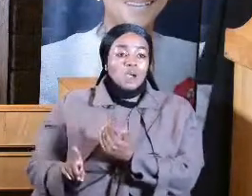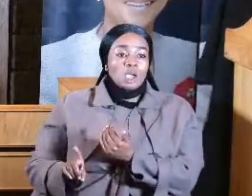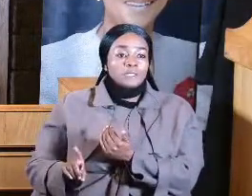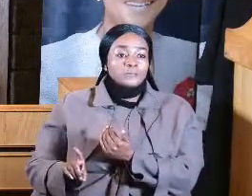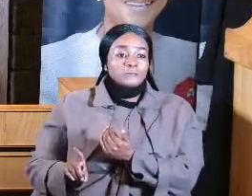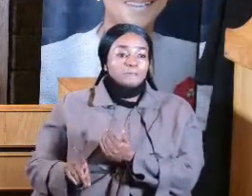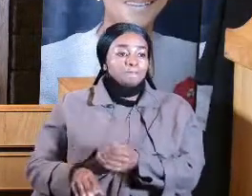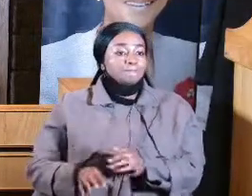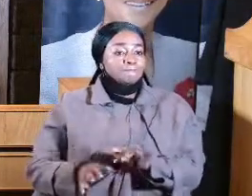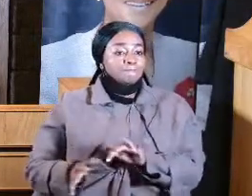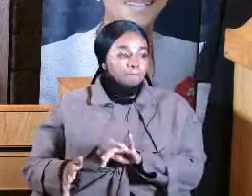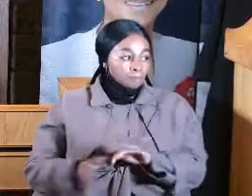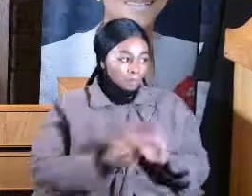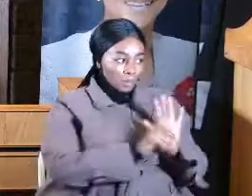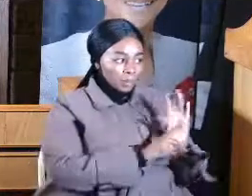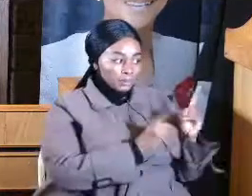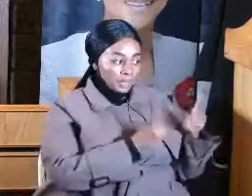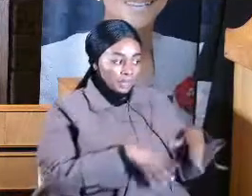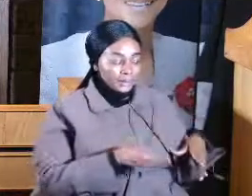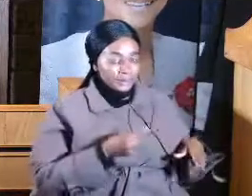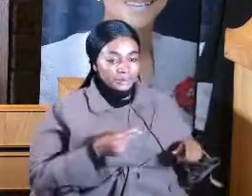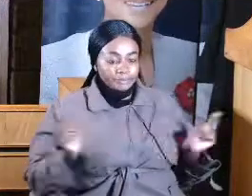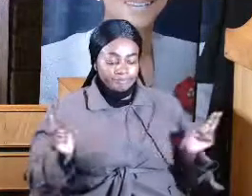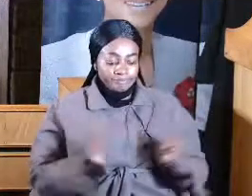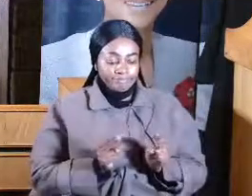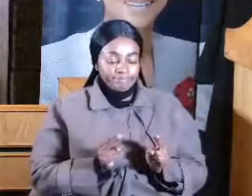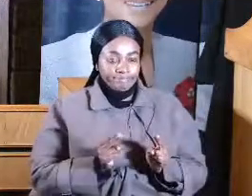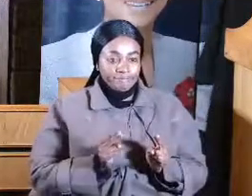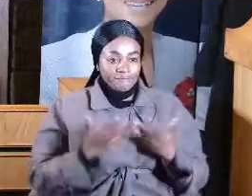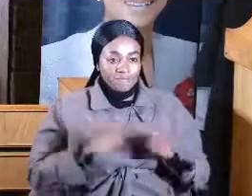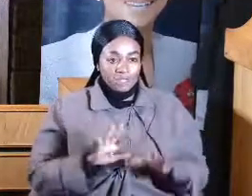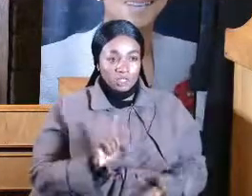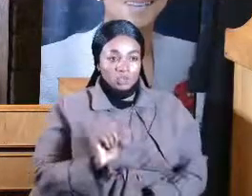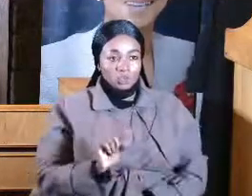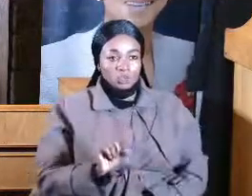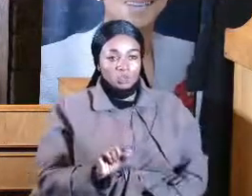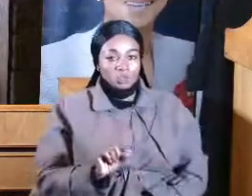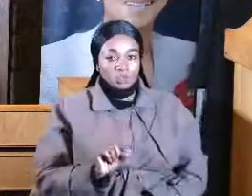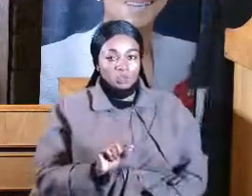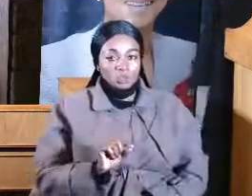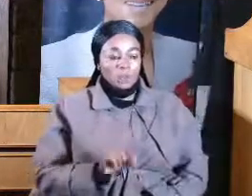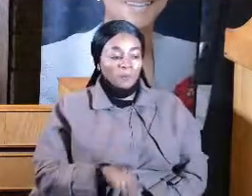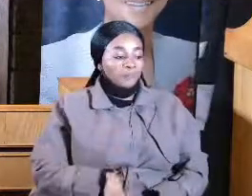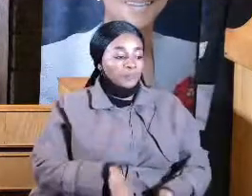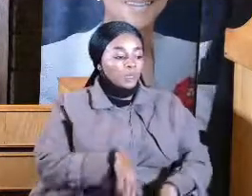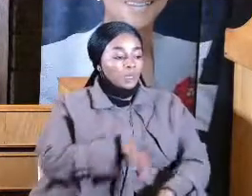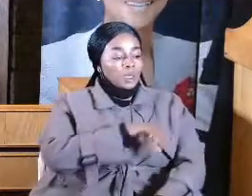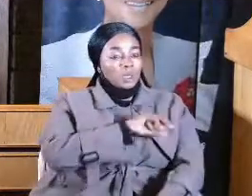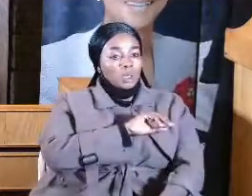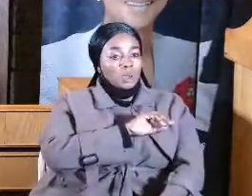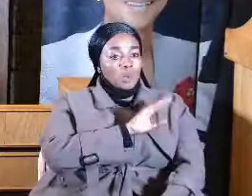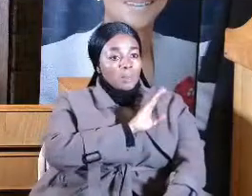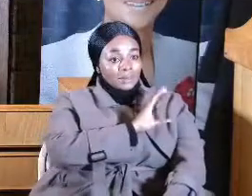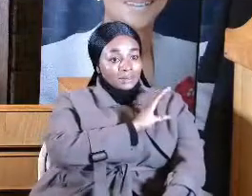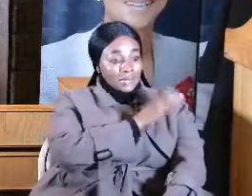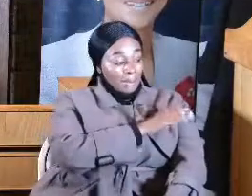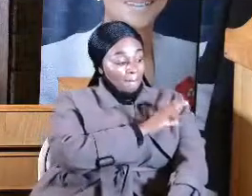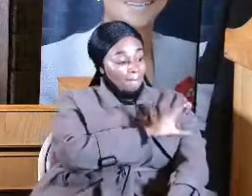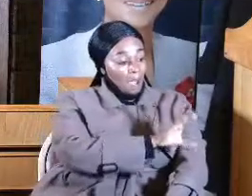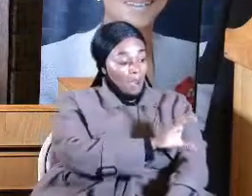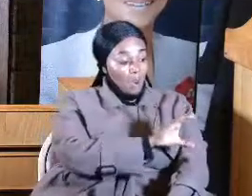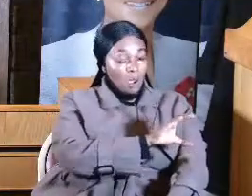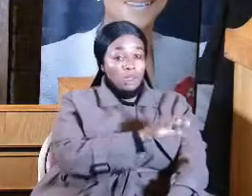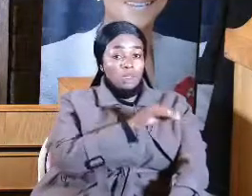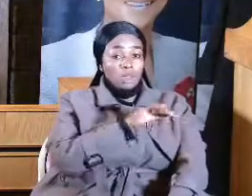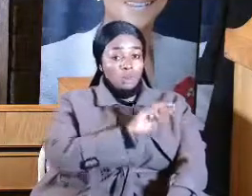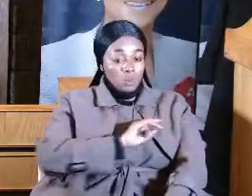to finish, Program Director. Why women should be empowered in economic terms. When women have the